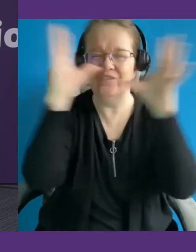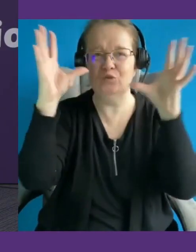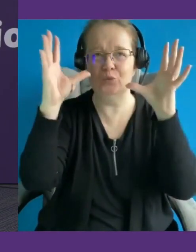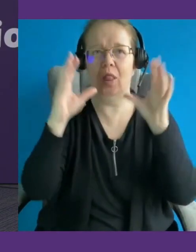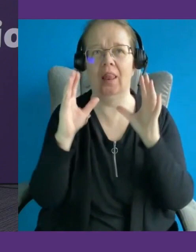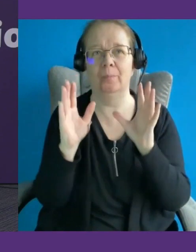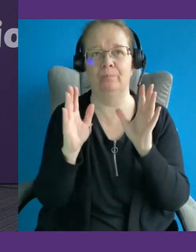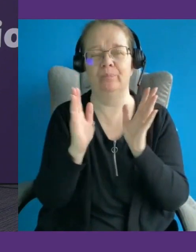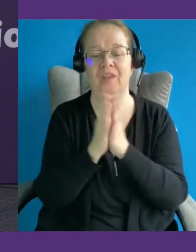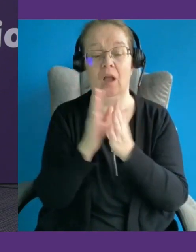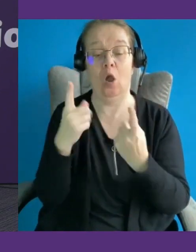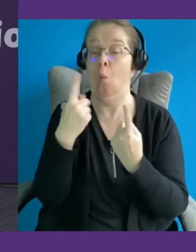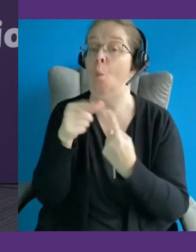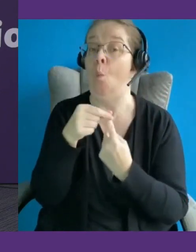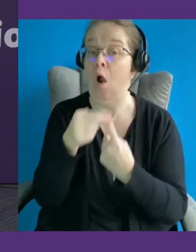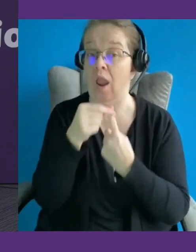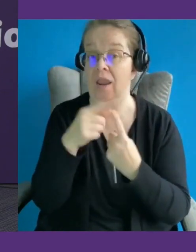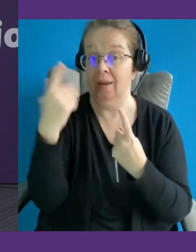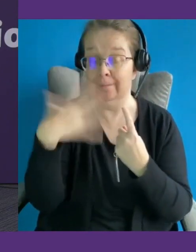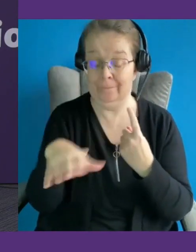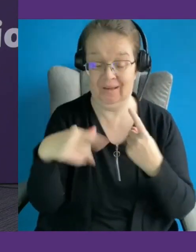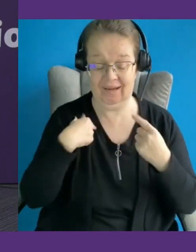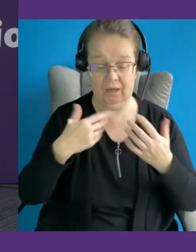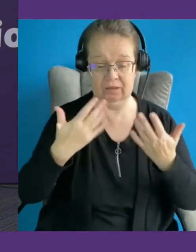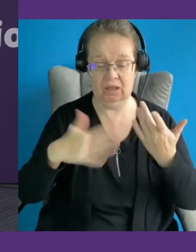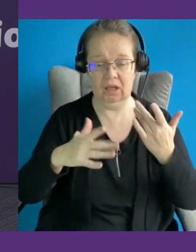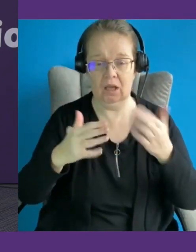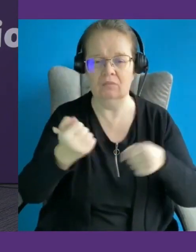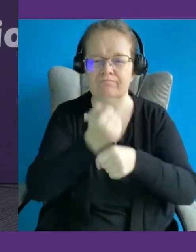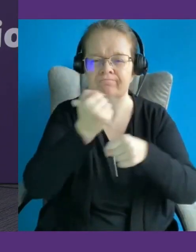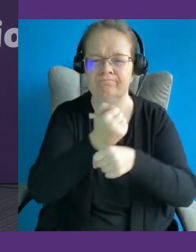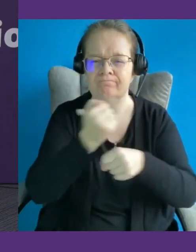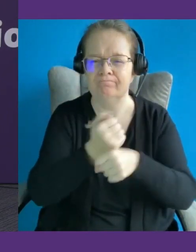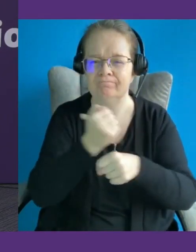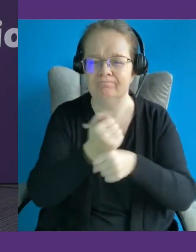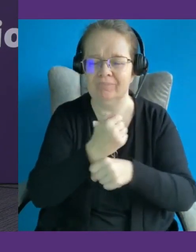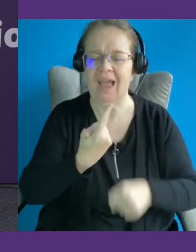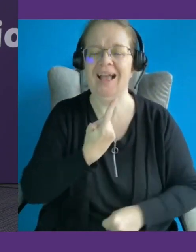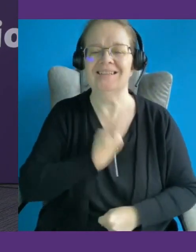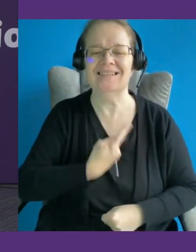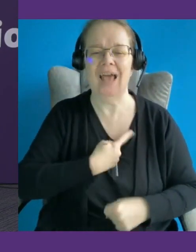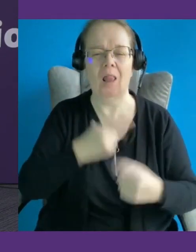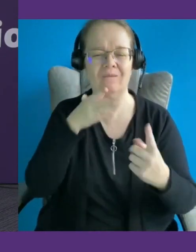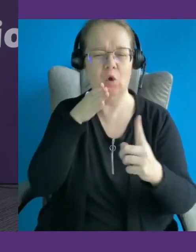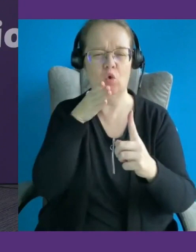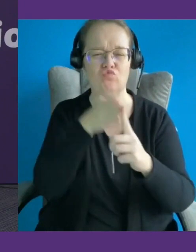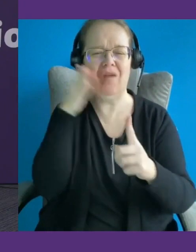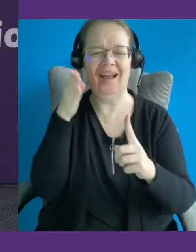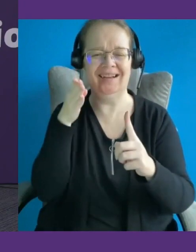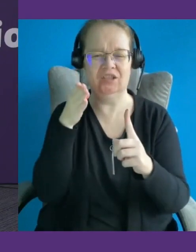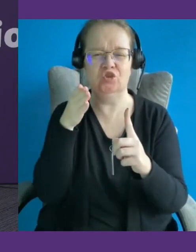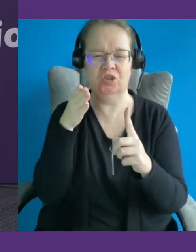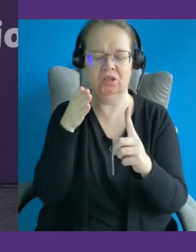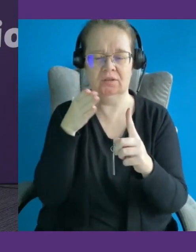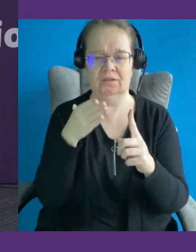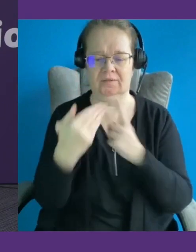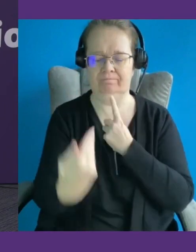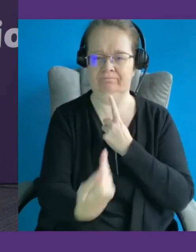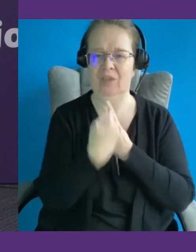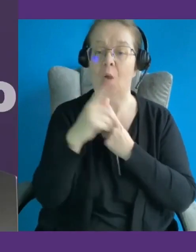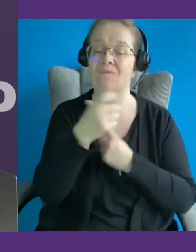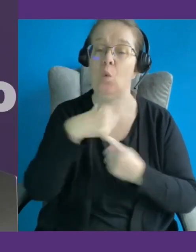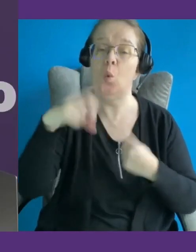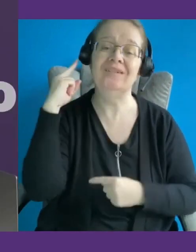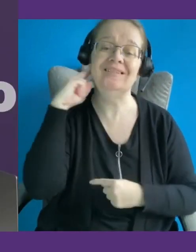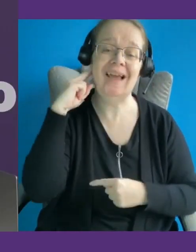one of the things that we did was building out a feature called sound recognition for the deaf community, being able